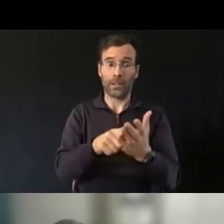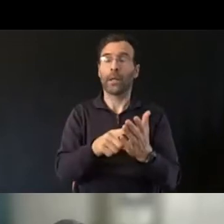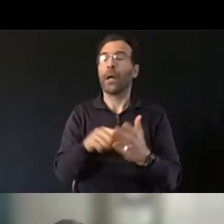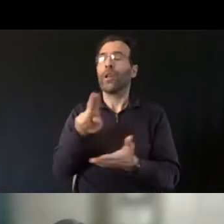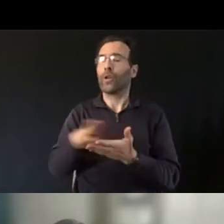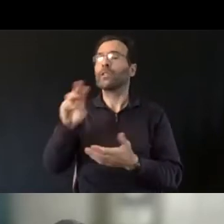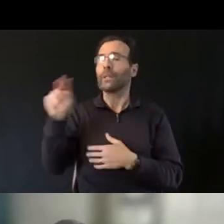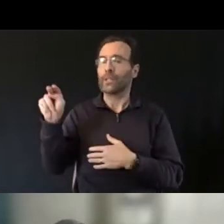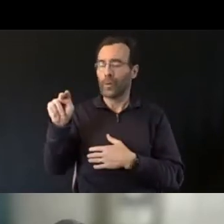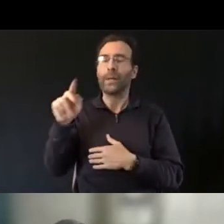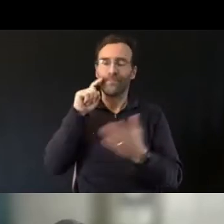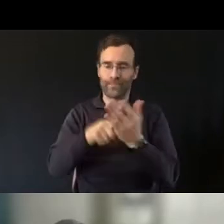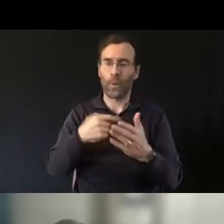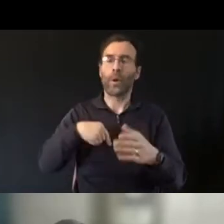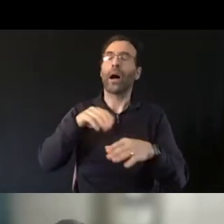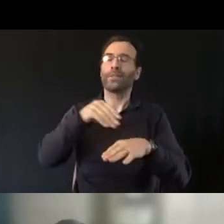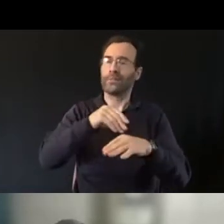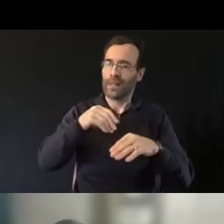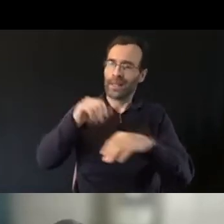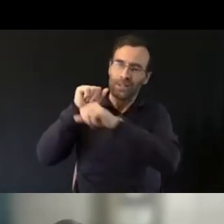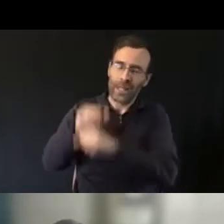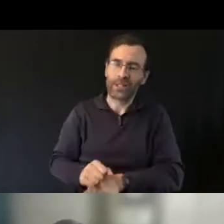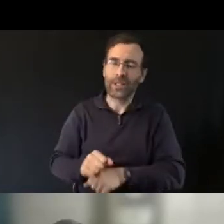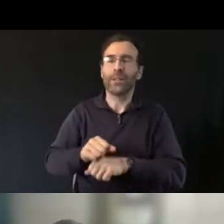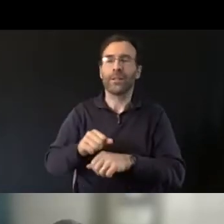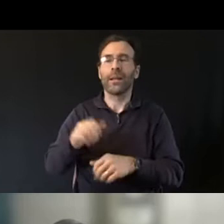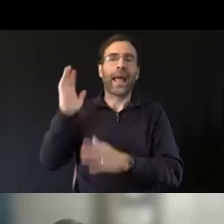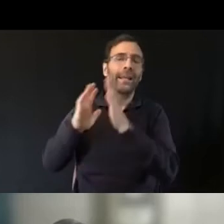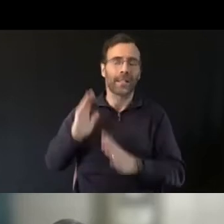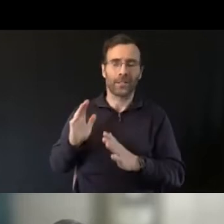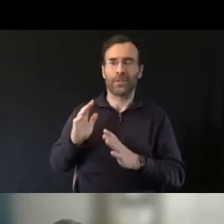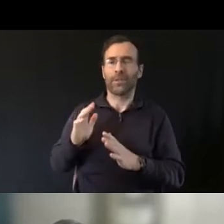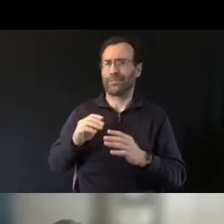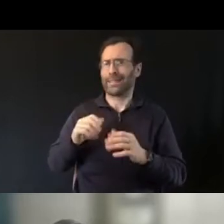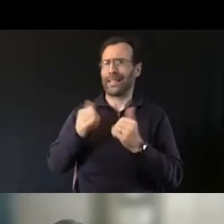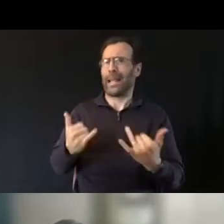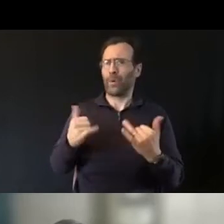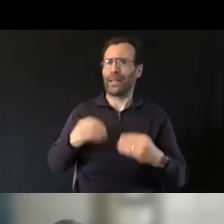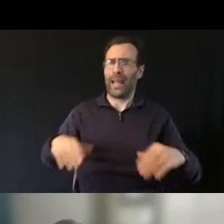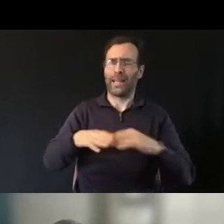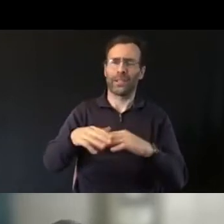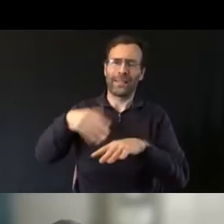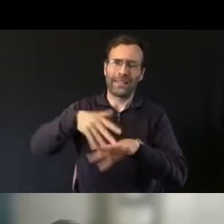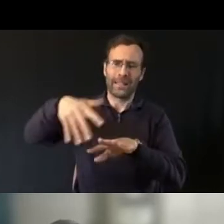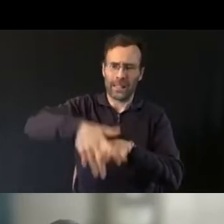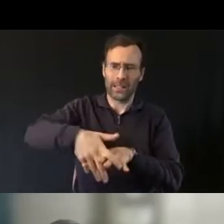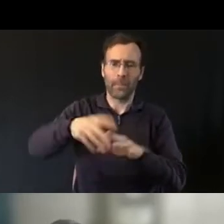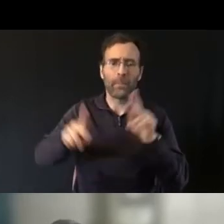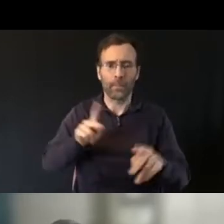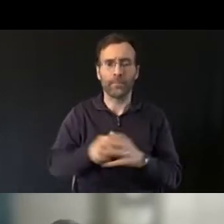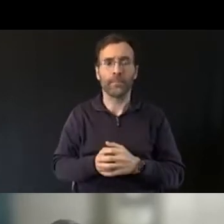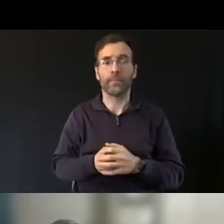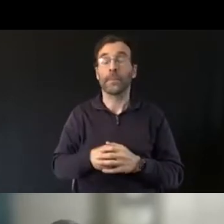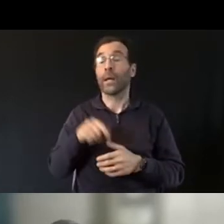are located on traditional, ancestral, and contemporary lands of Indigenous people. Specifically, the university resides on